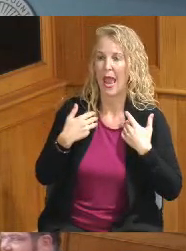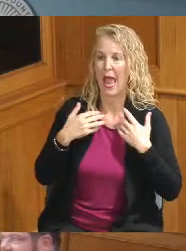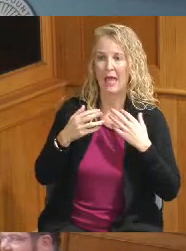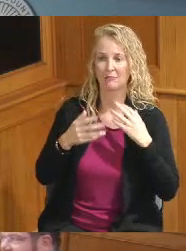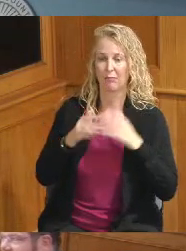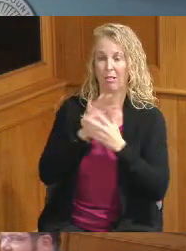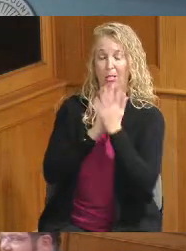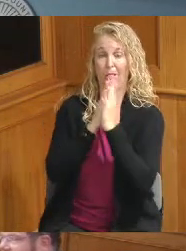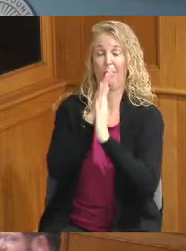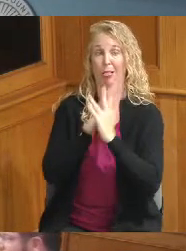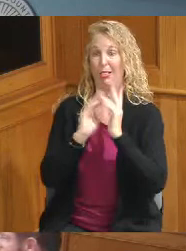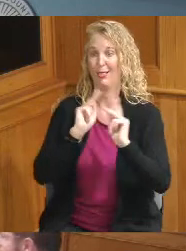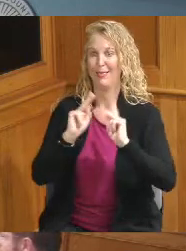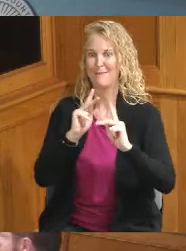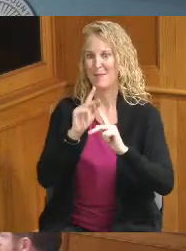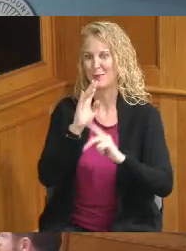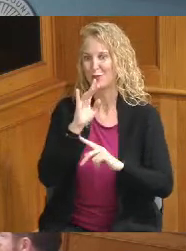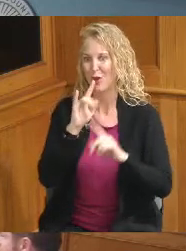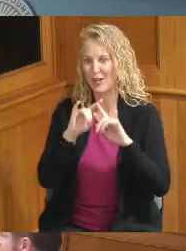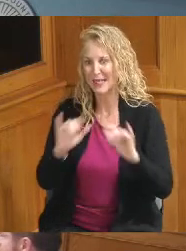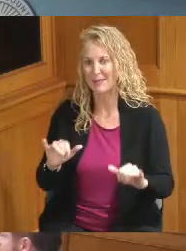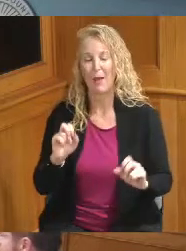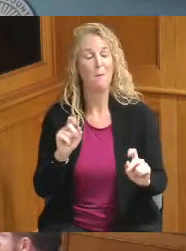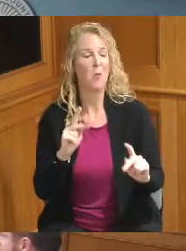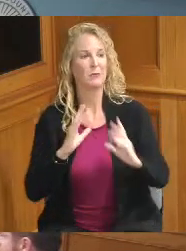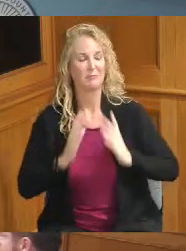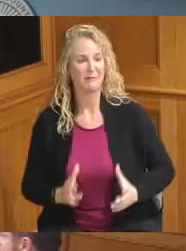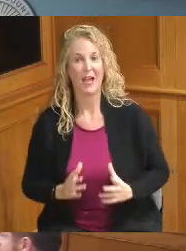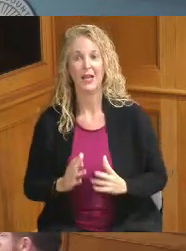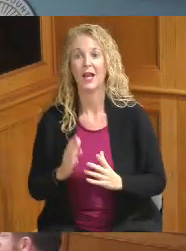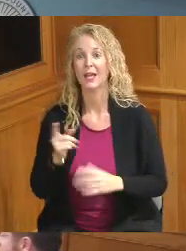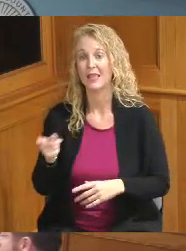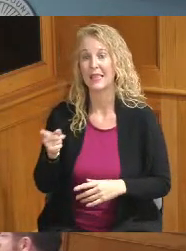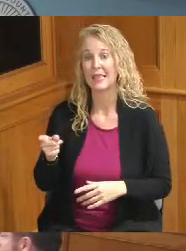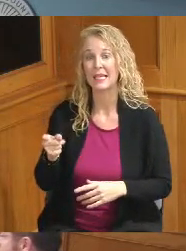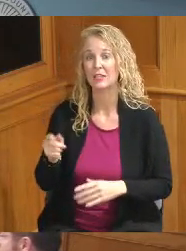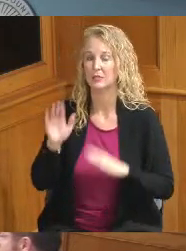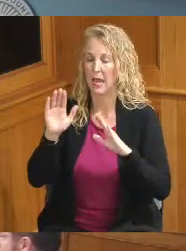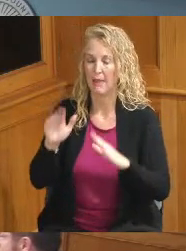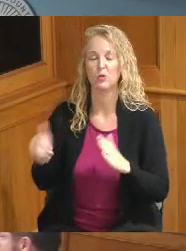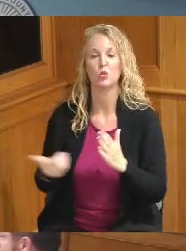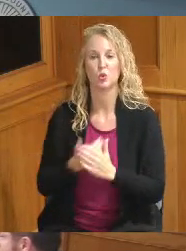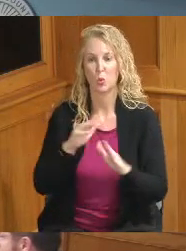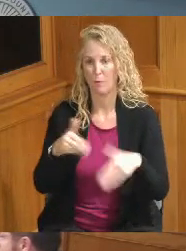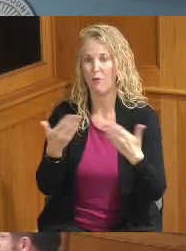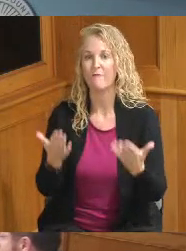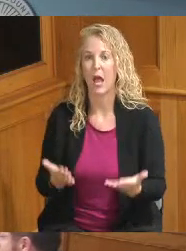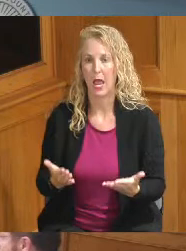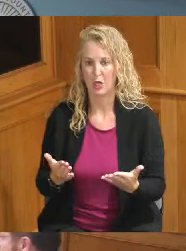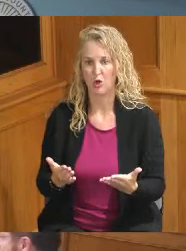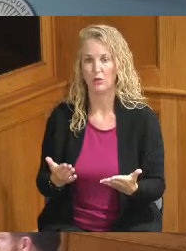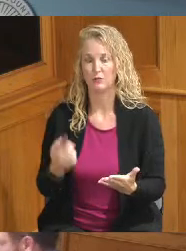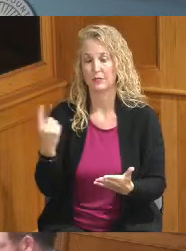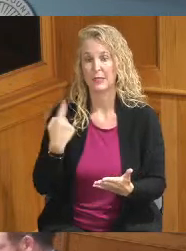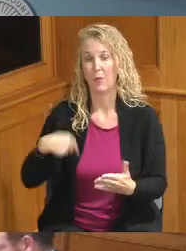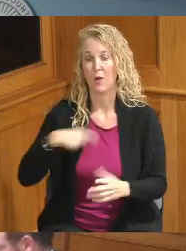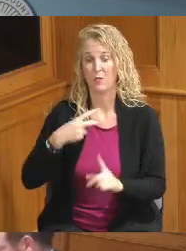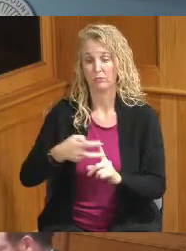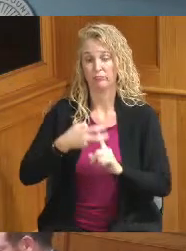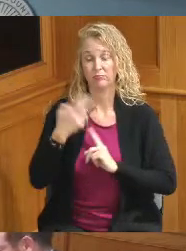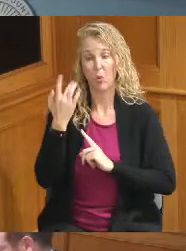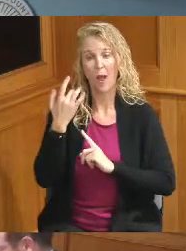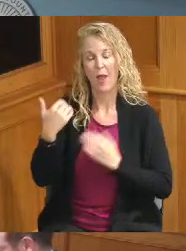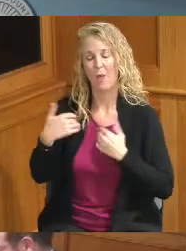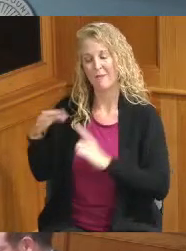communication going on, I think. Yeah. Okay. They are absolutely a brand new provider. Okay. They're someone we're bringing on to meet the